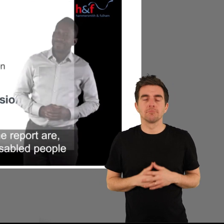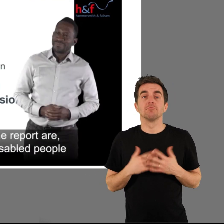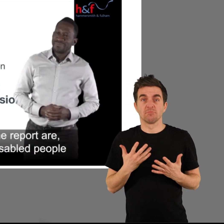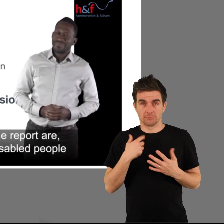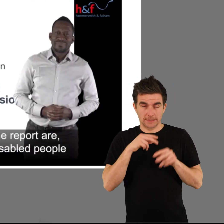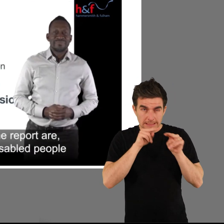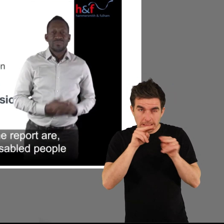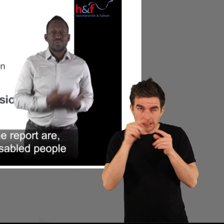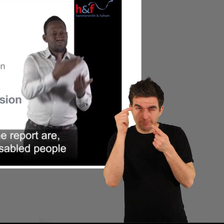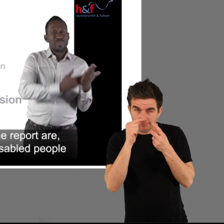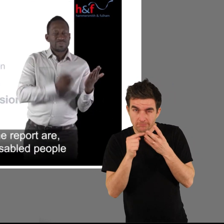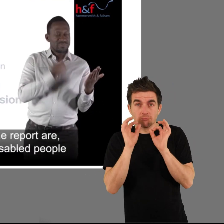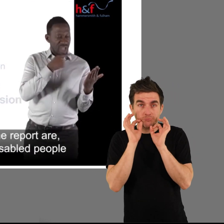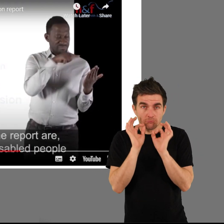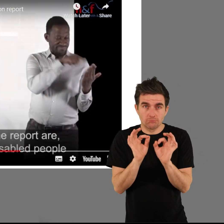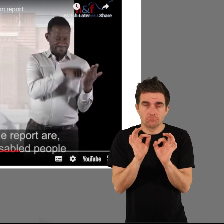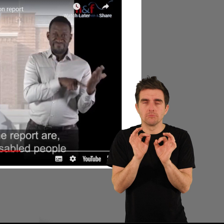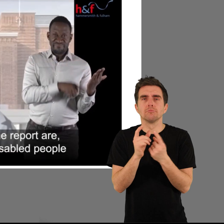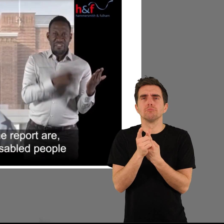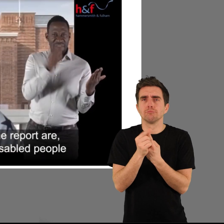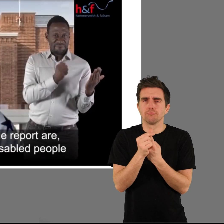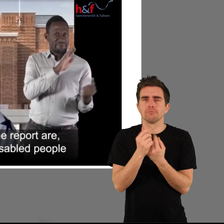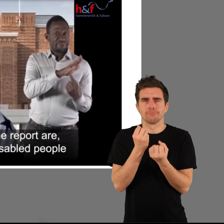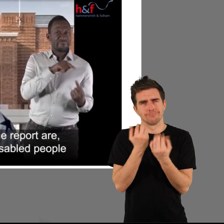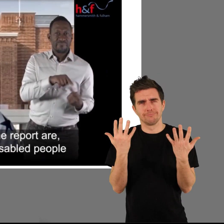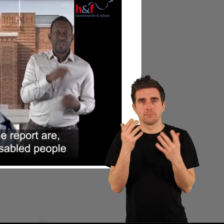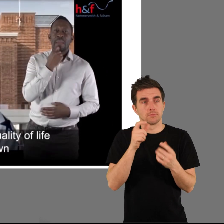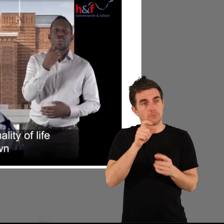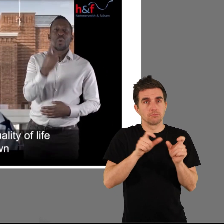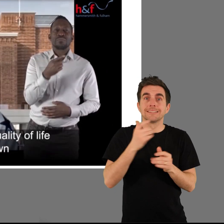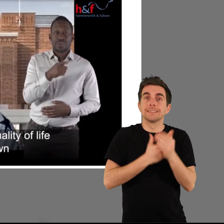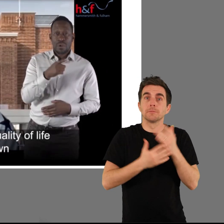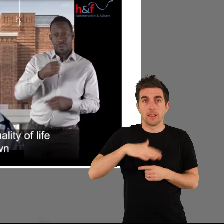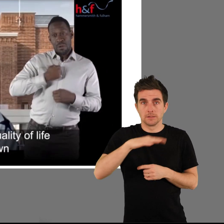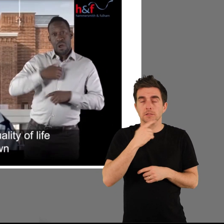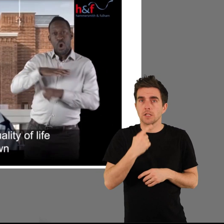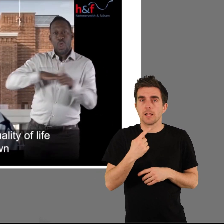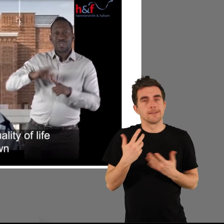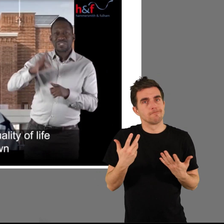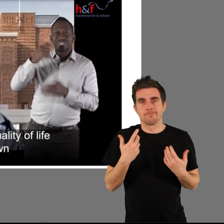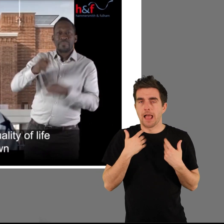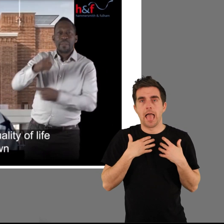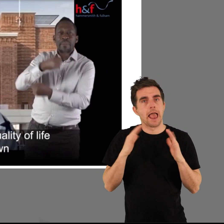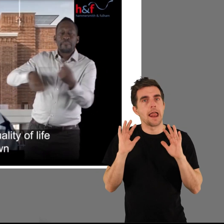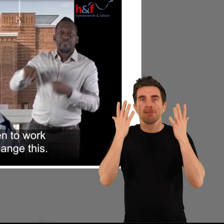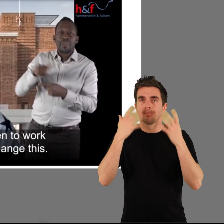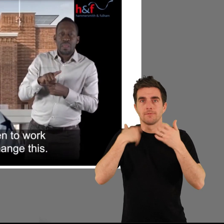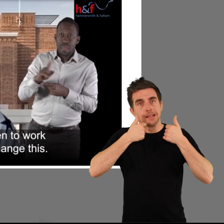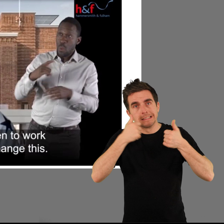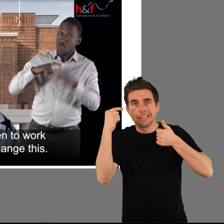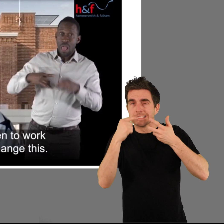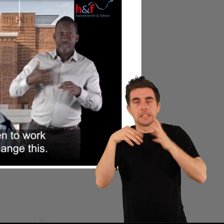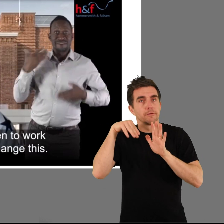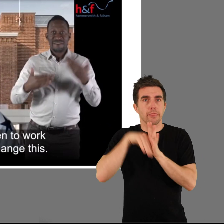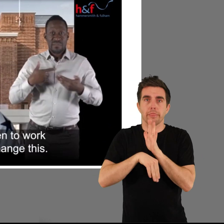The key findings from the report are firstly that many local disabled people have said that their quality of life has gone down and that they are